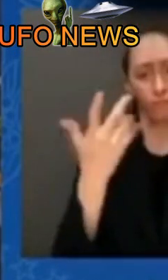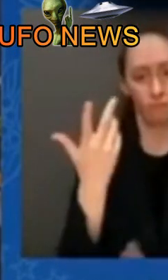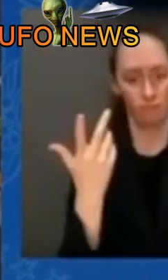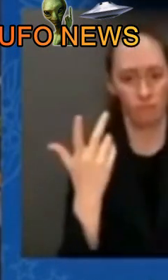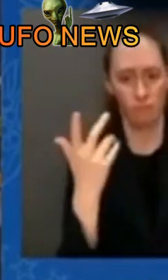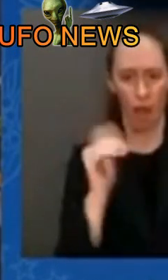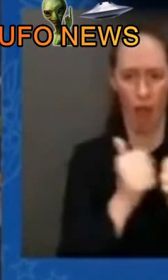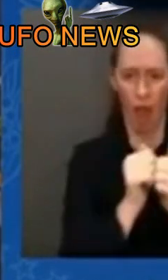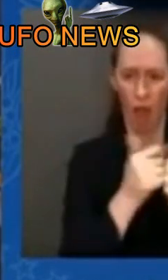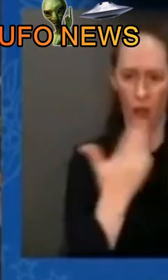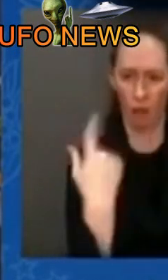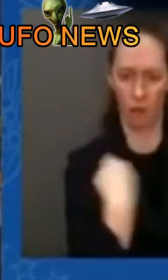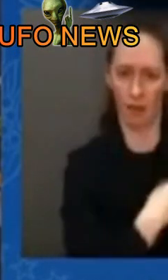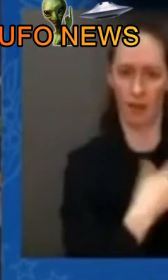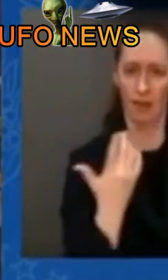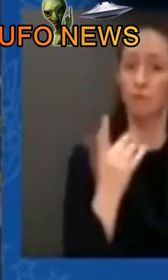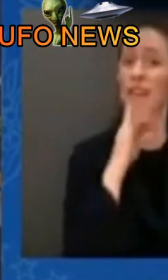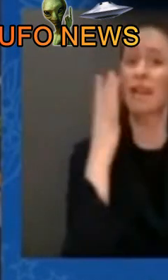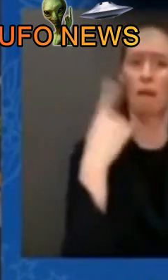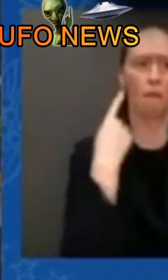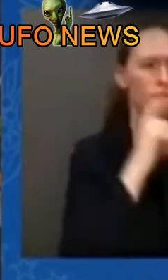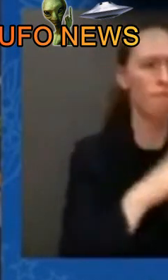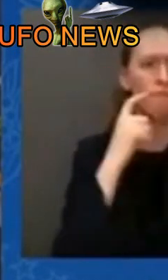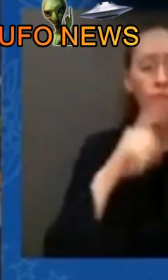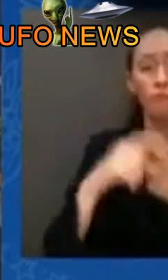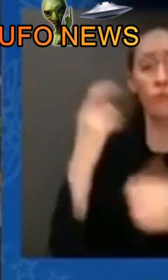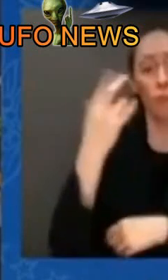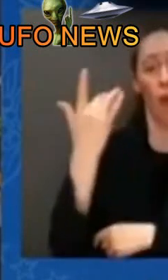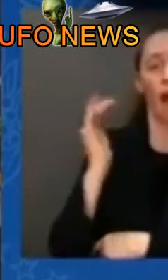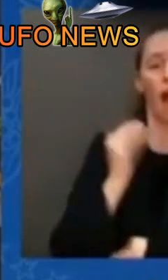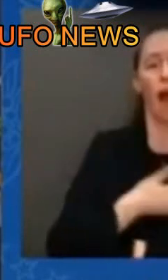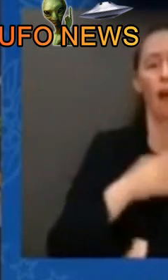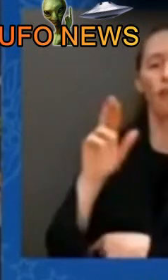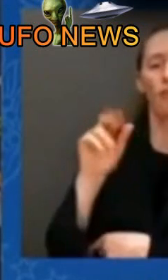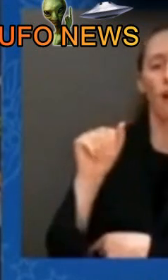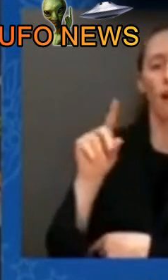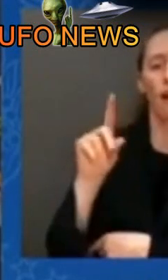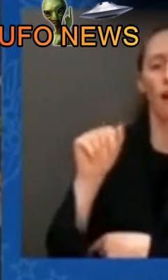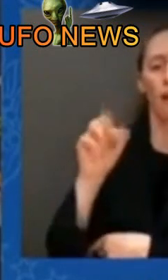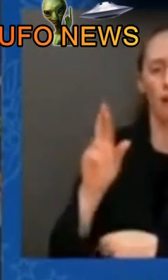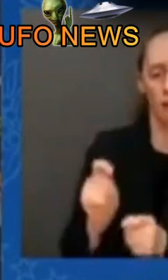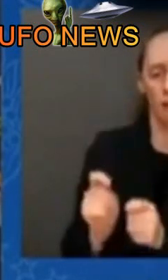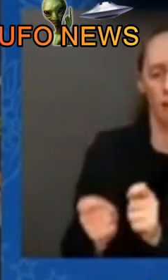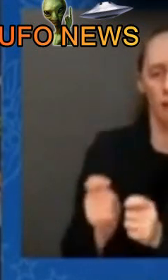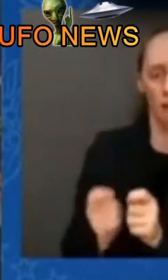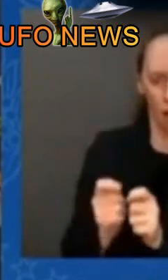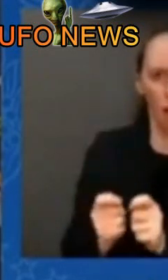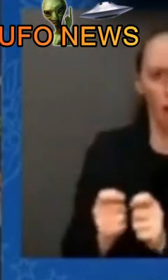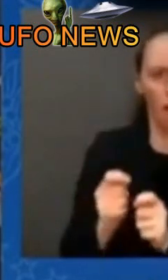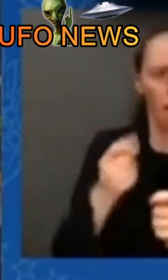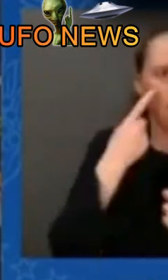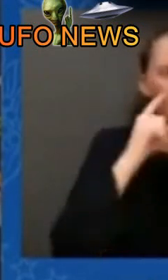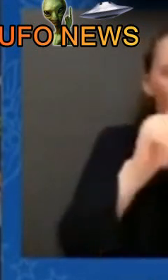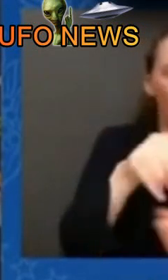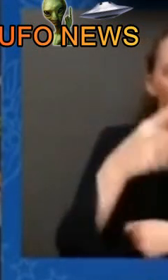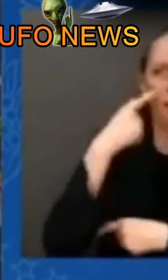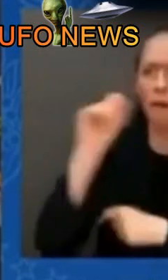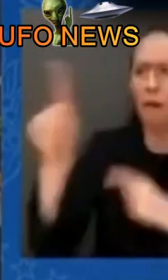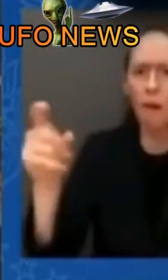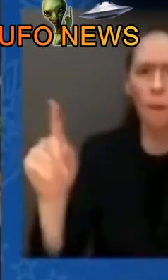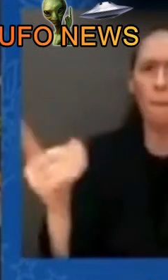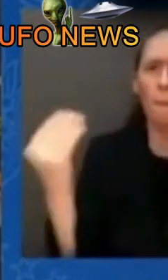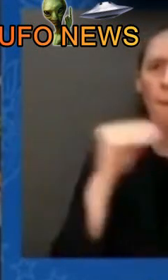world. In doing so, they tracked three unidentified objects, one in Alaska, Canada, and over Lake